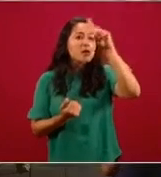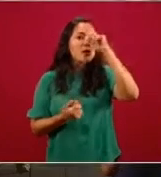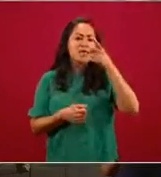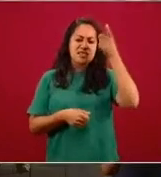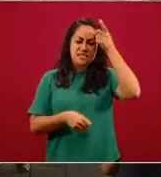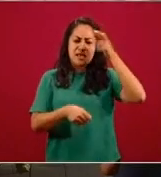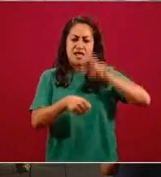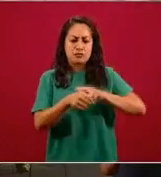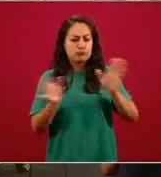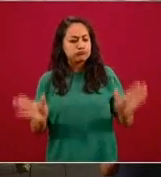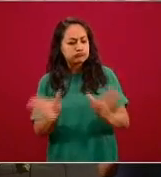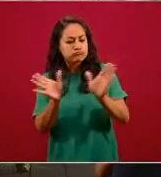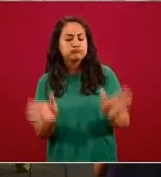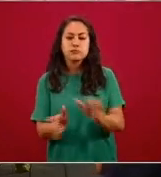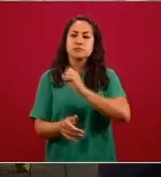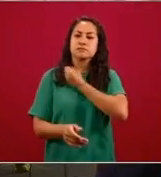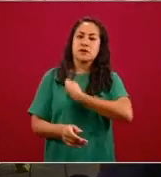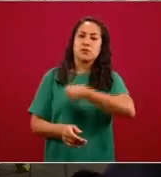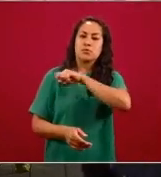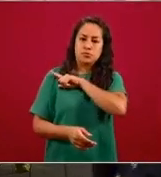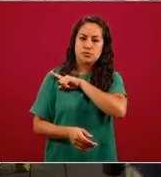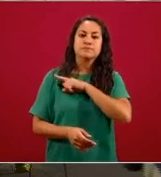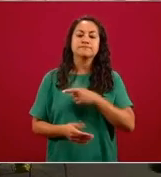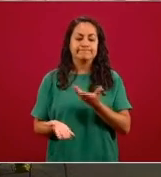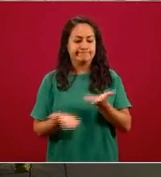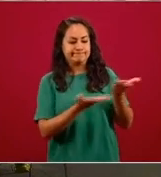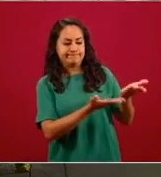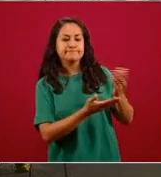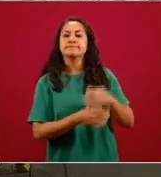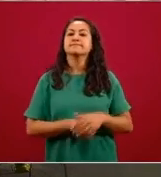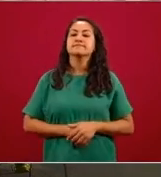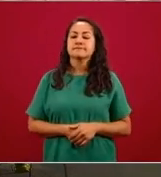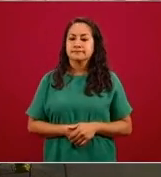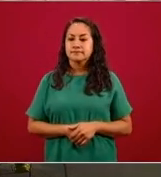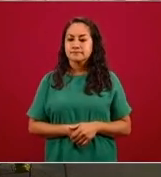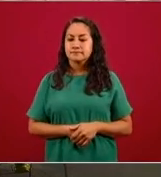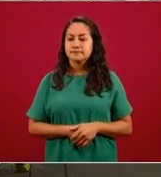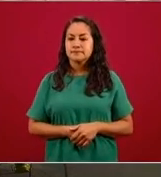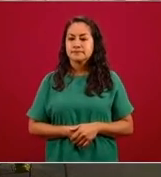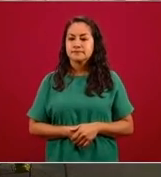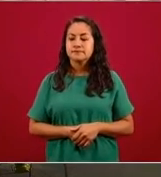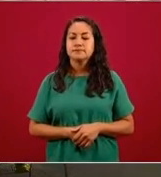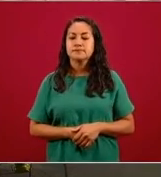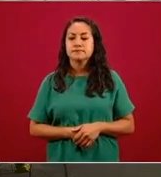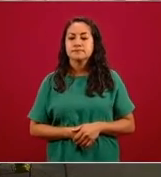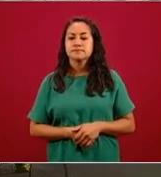and he will share with us some other resources that are important as well.